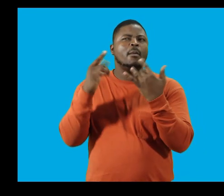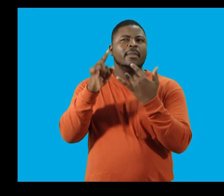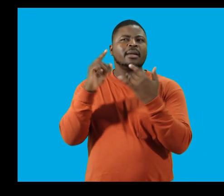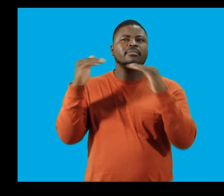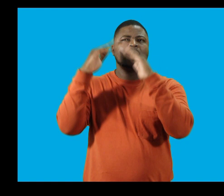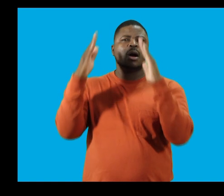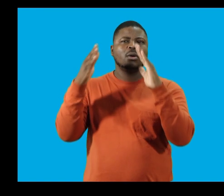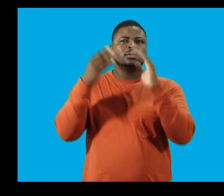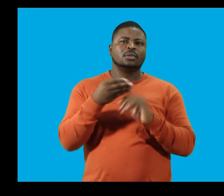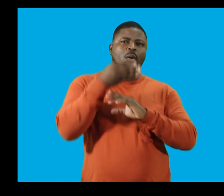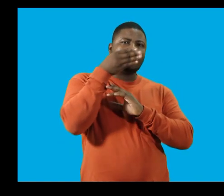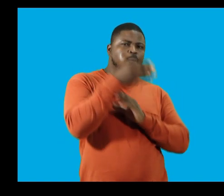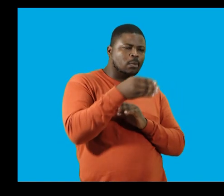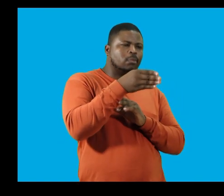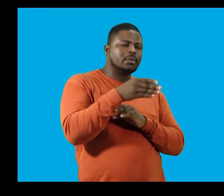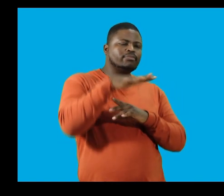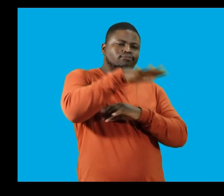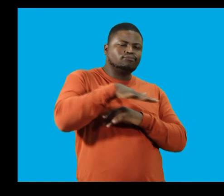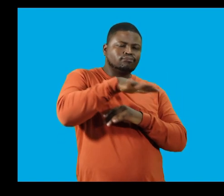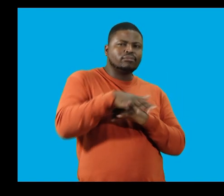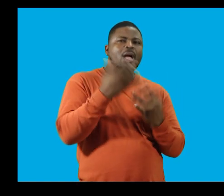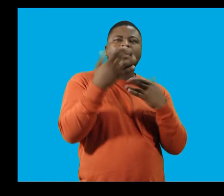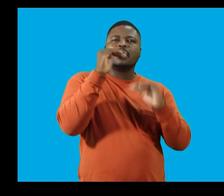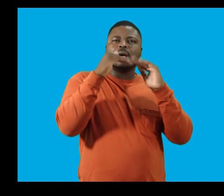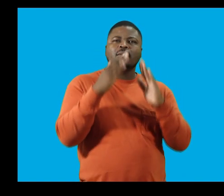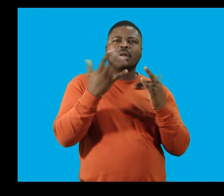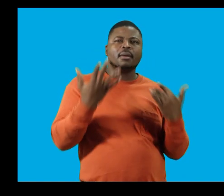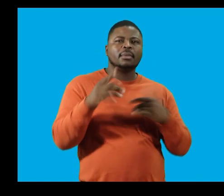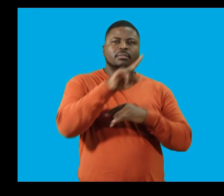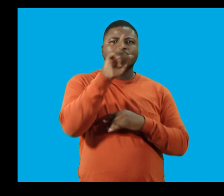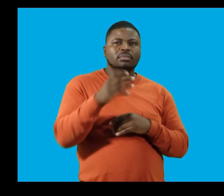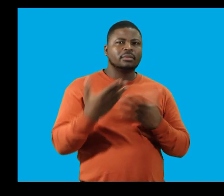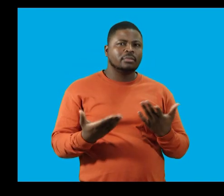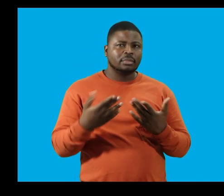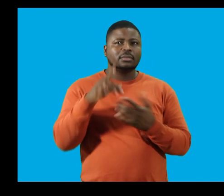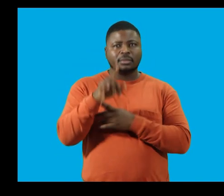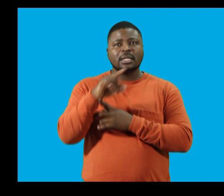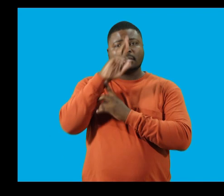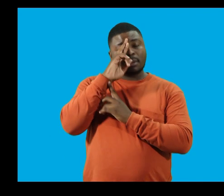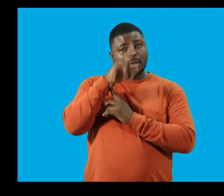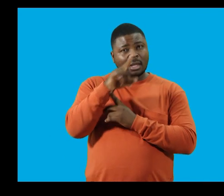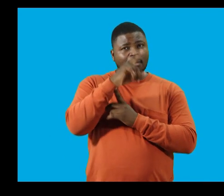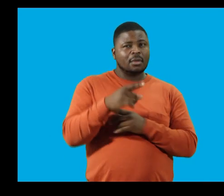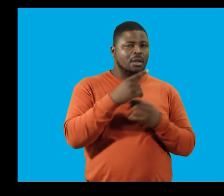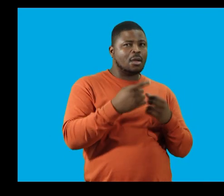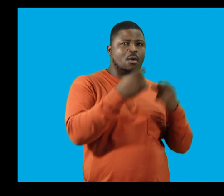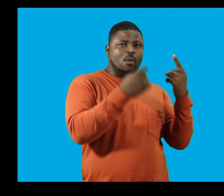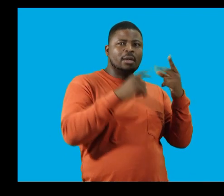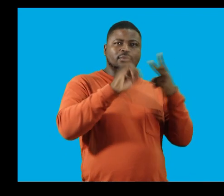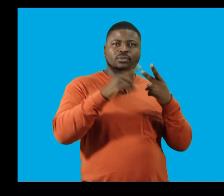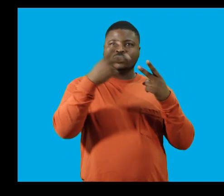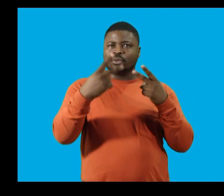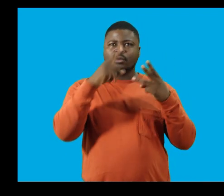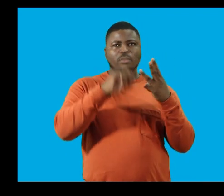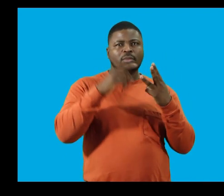How many houses are there in this neighborhood? So it's going to be the whole neighborhood. So